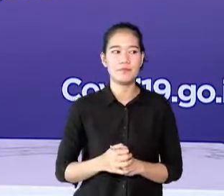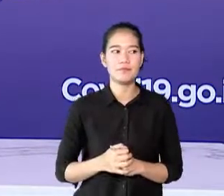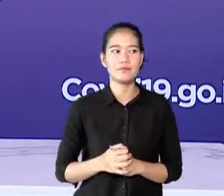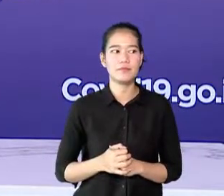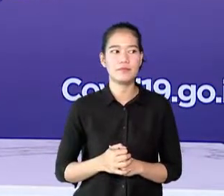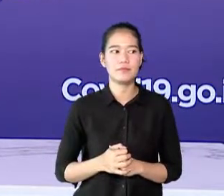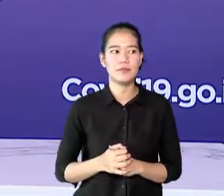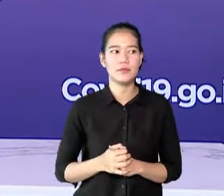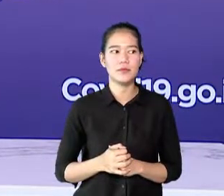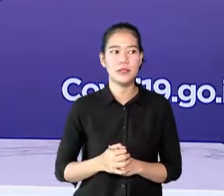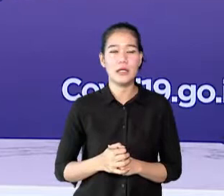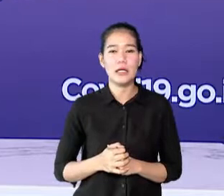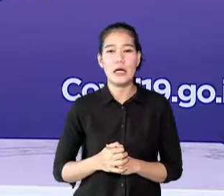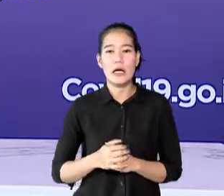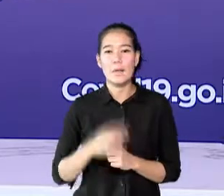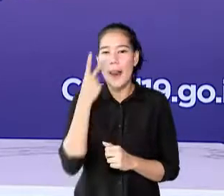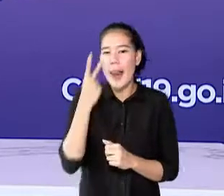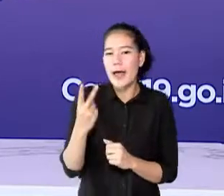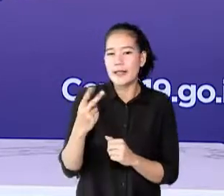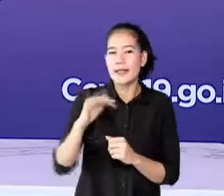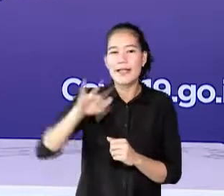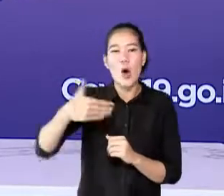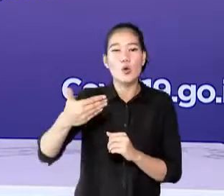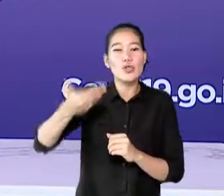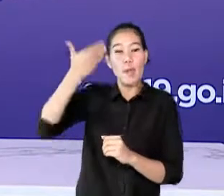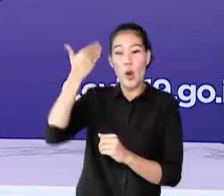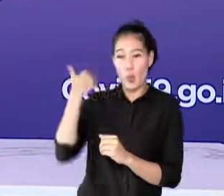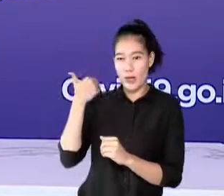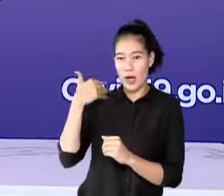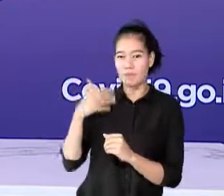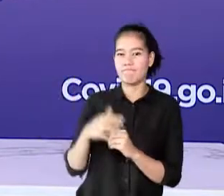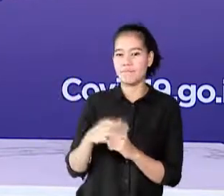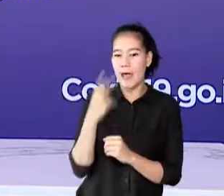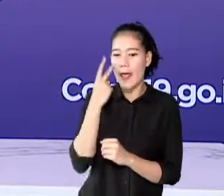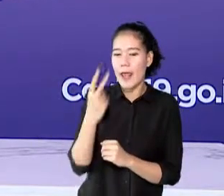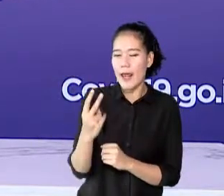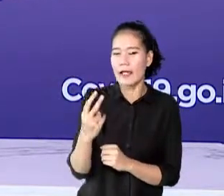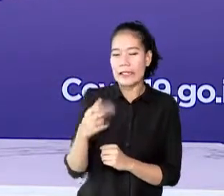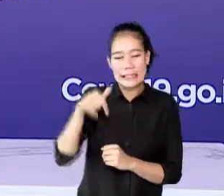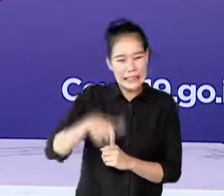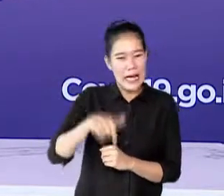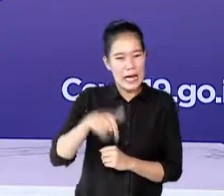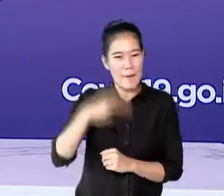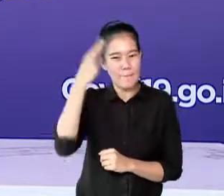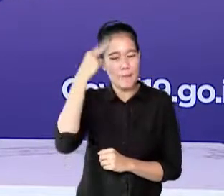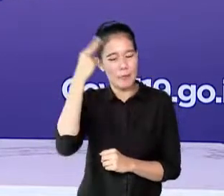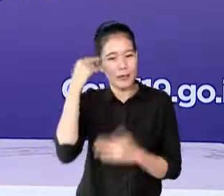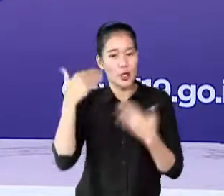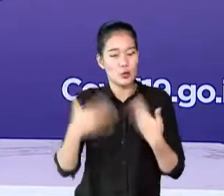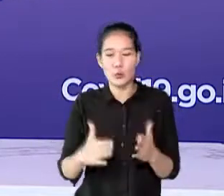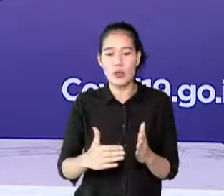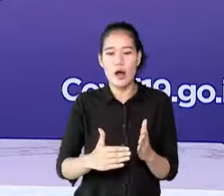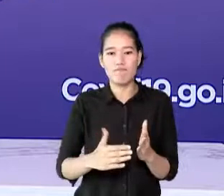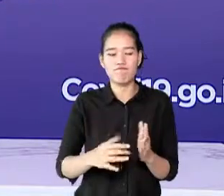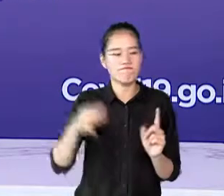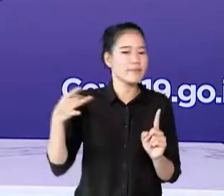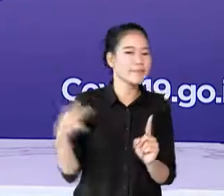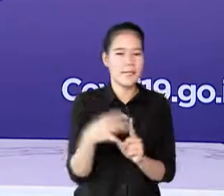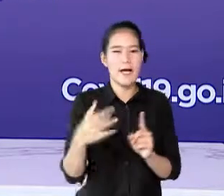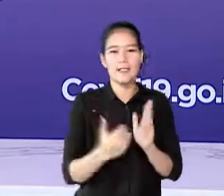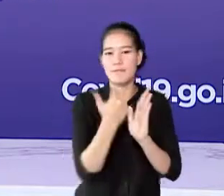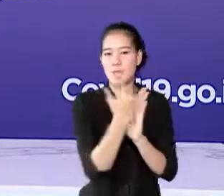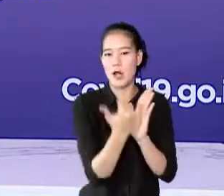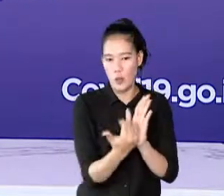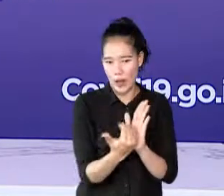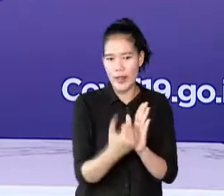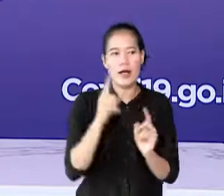Unlike the previous year, this year the government has strictly limited mobility from 6th